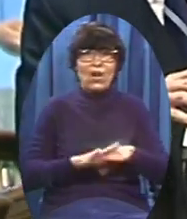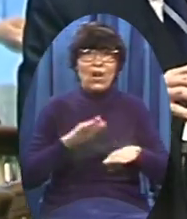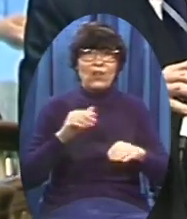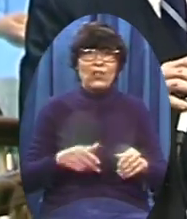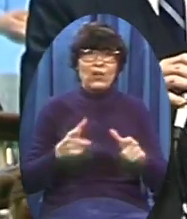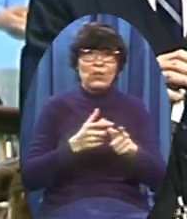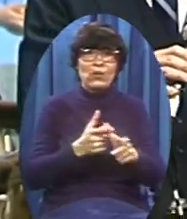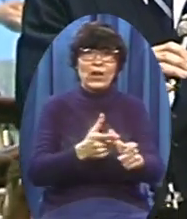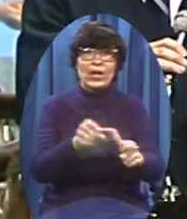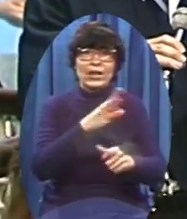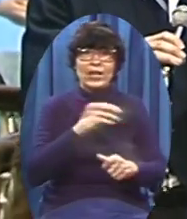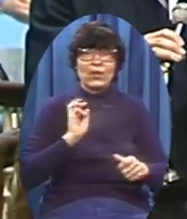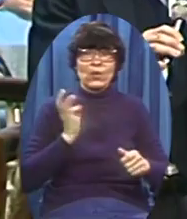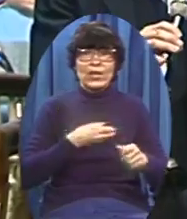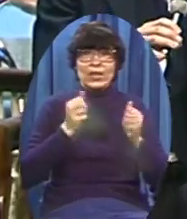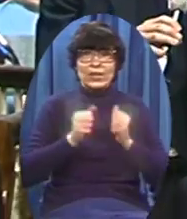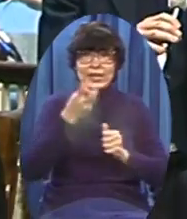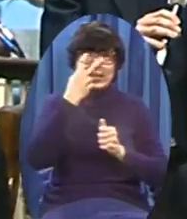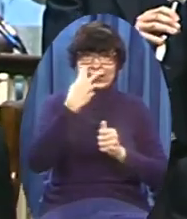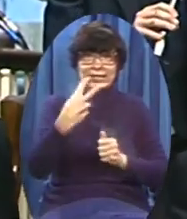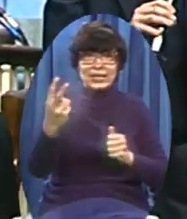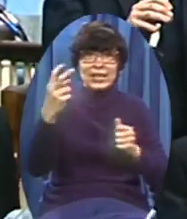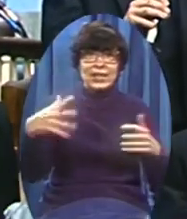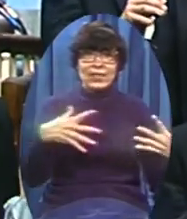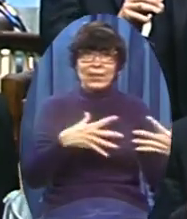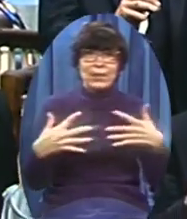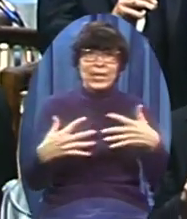the battle has been